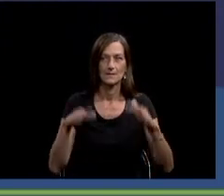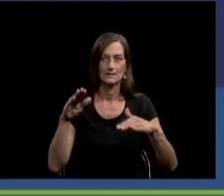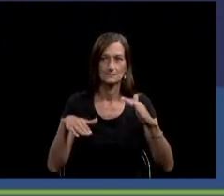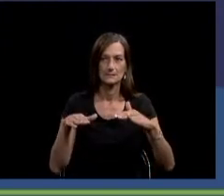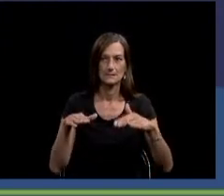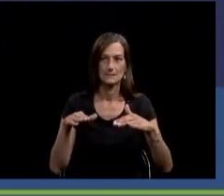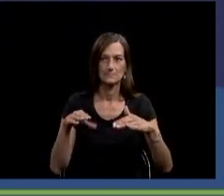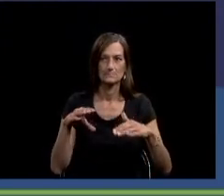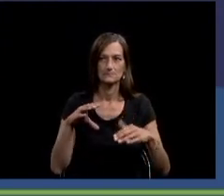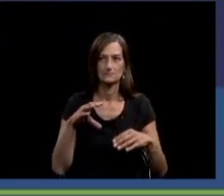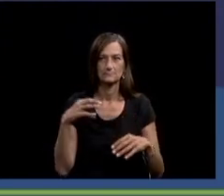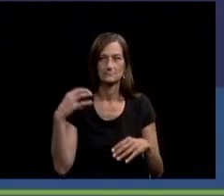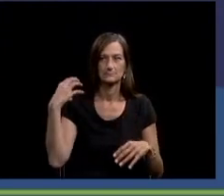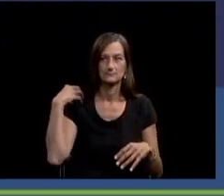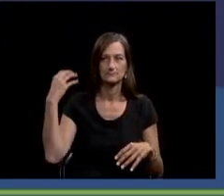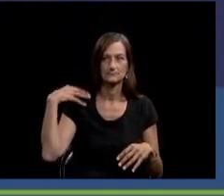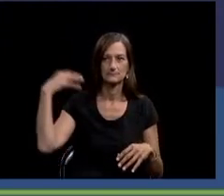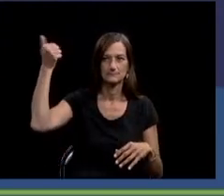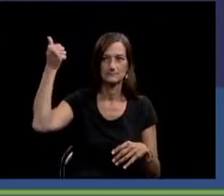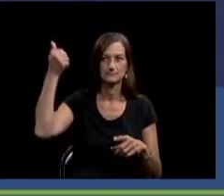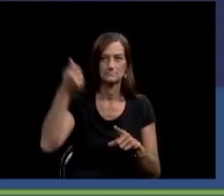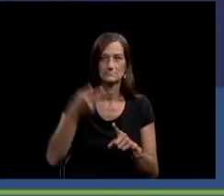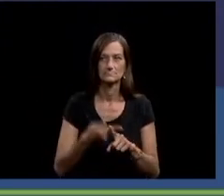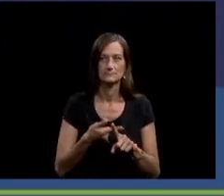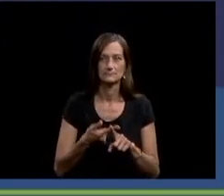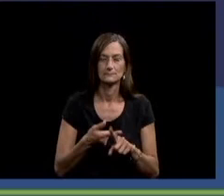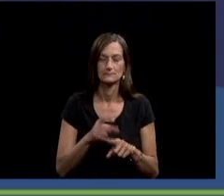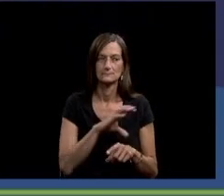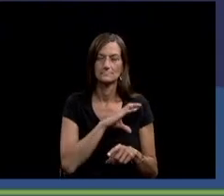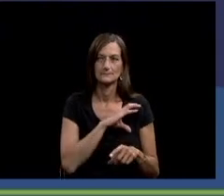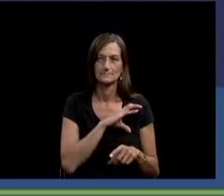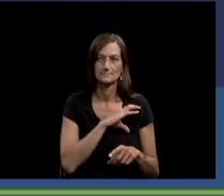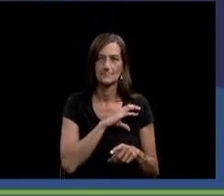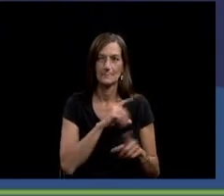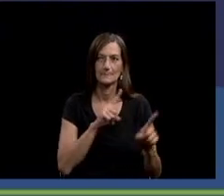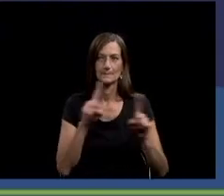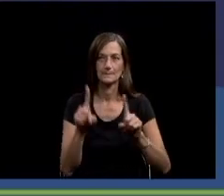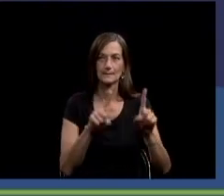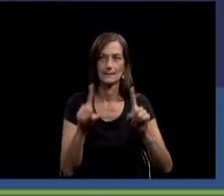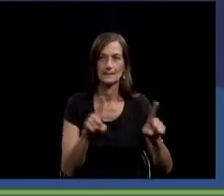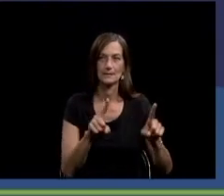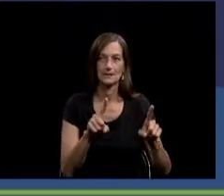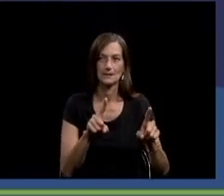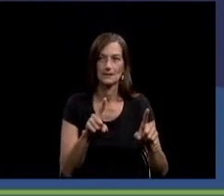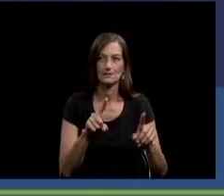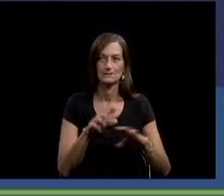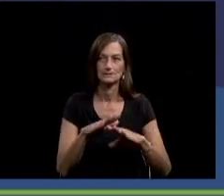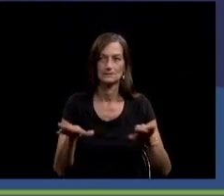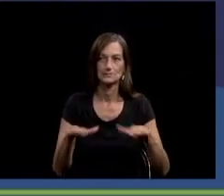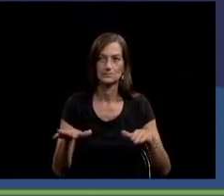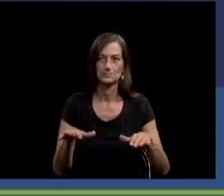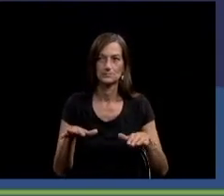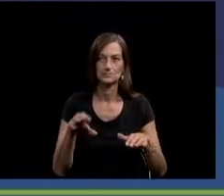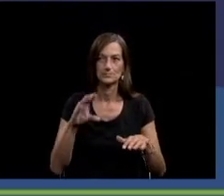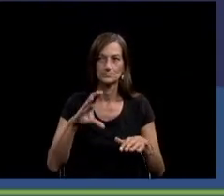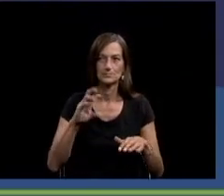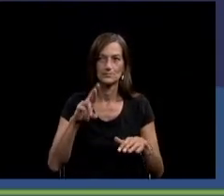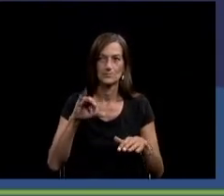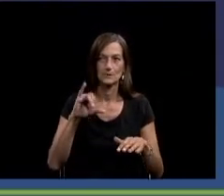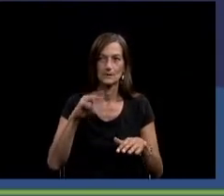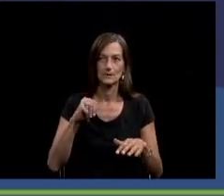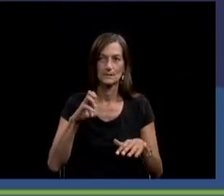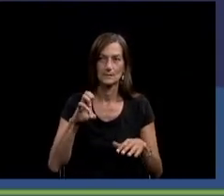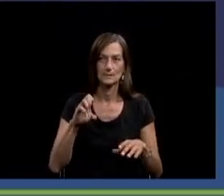our sergeant over our Crimes Against Children unit has already attended that training. In addition to the RAI